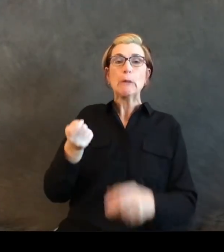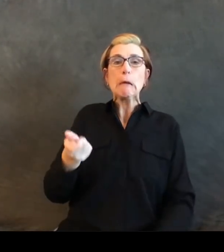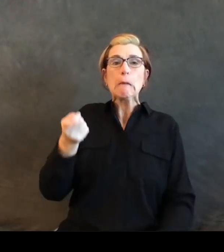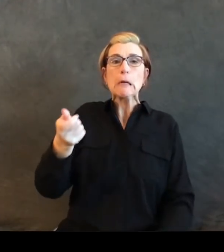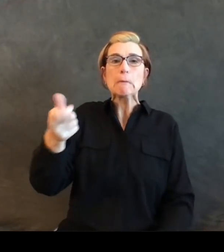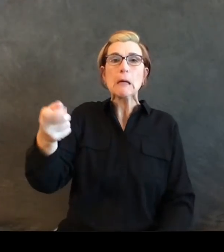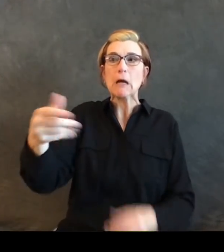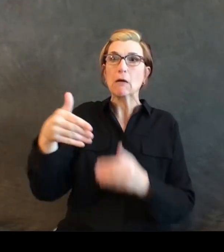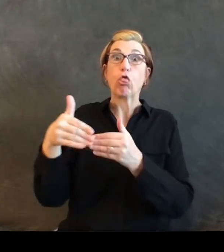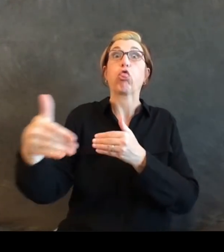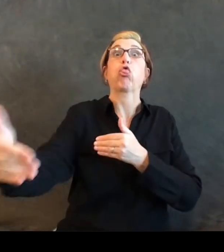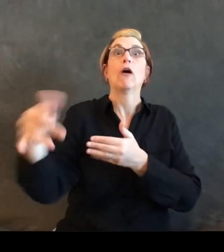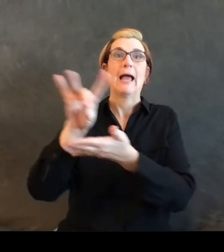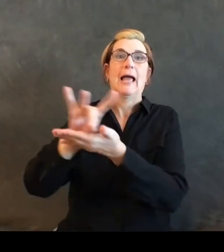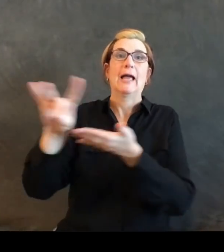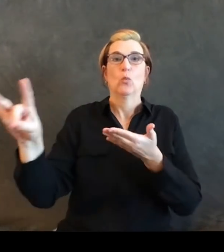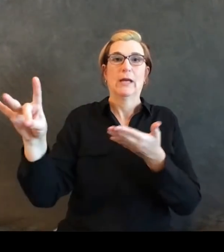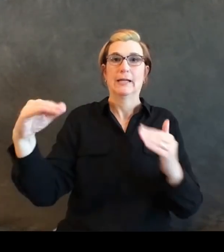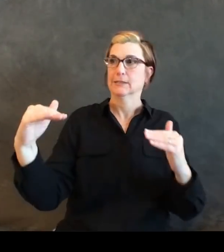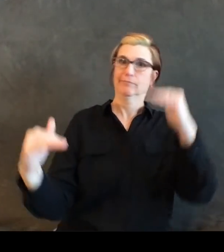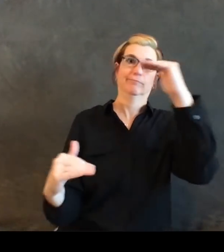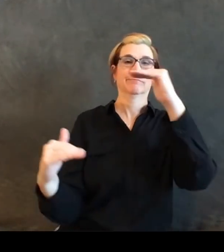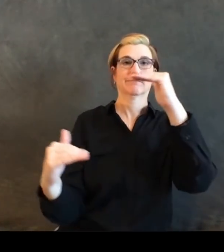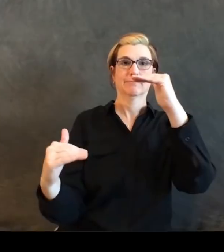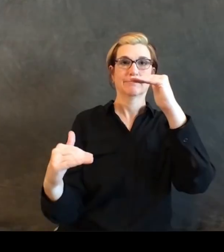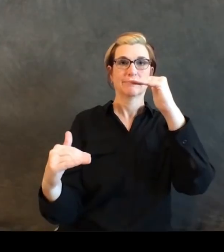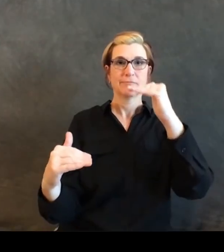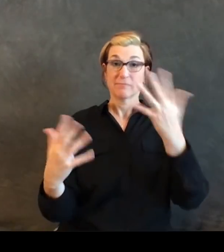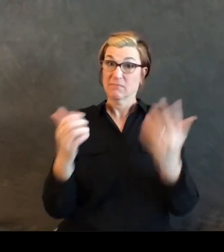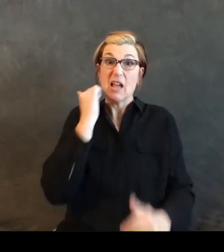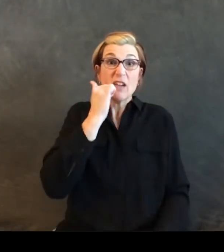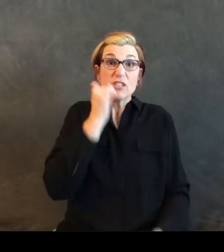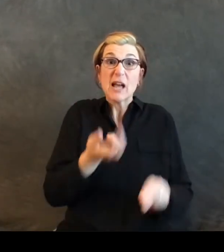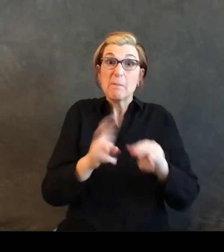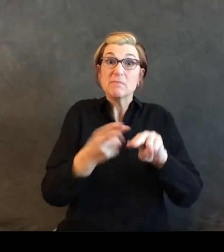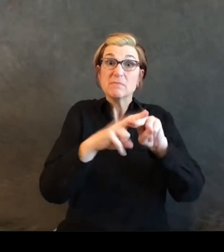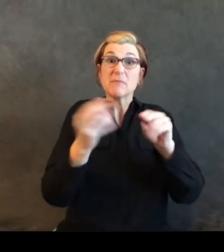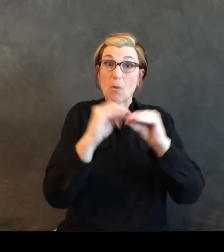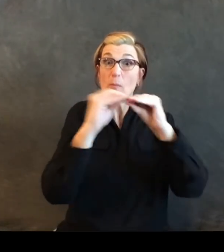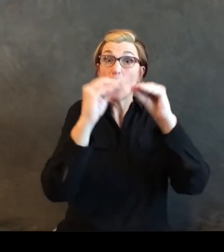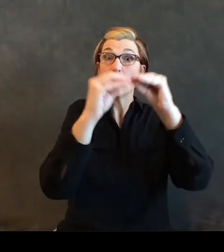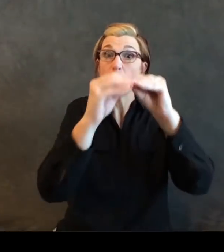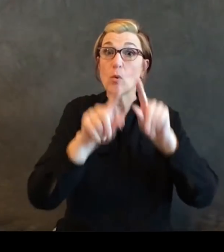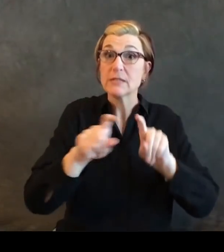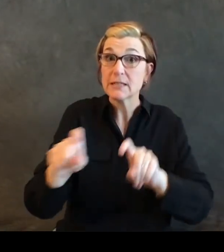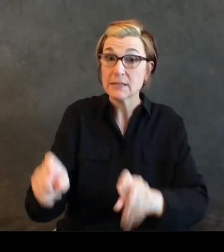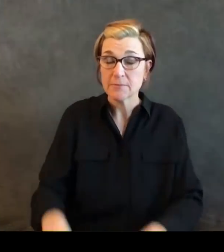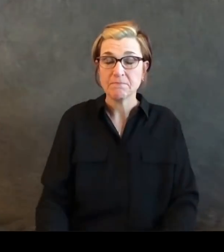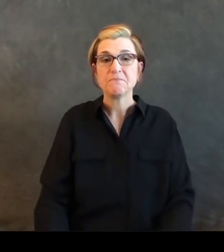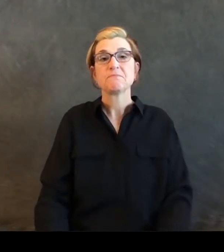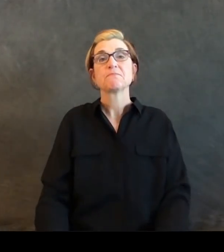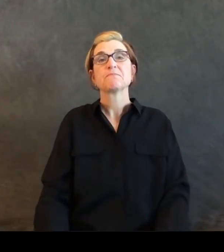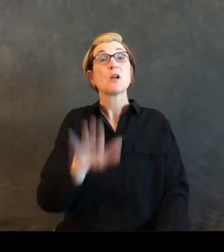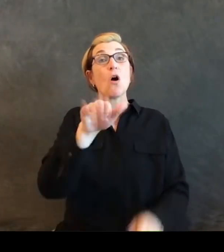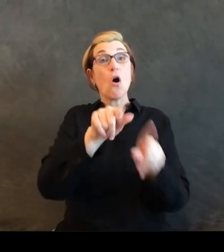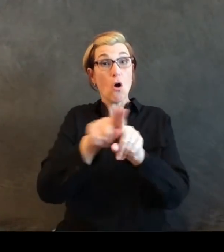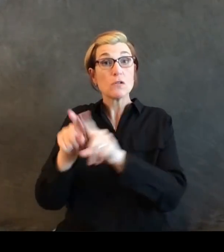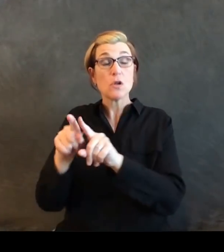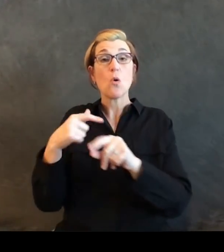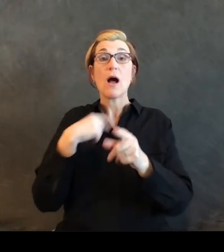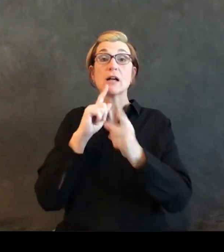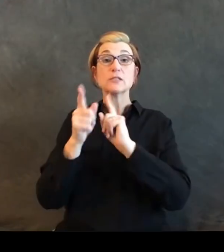basis exponentially. So it's really good. By the way, while I'm on it, I also spoke with Prime Minister Abe of